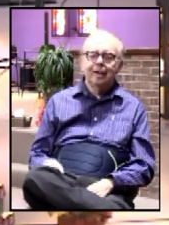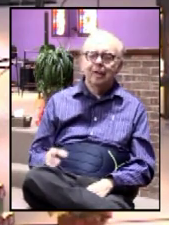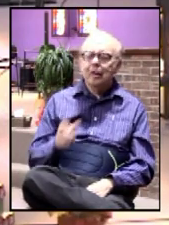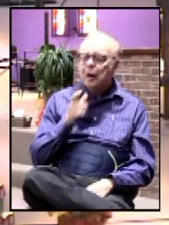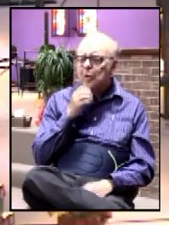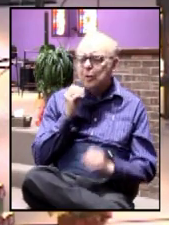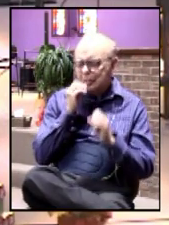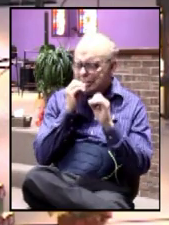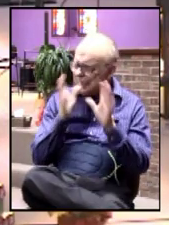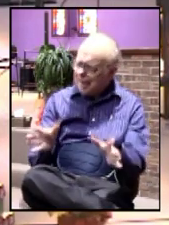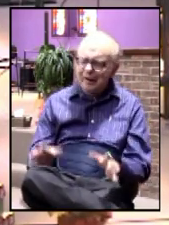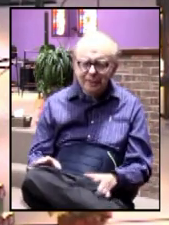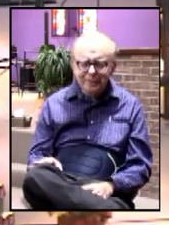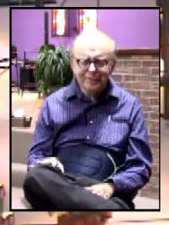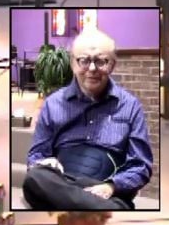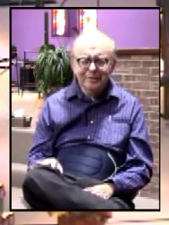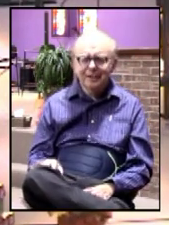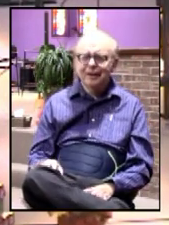Who cares?